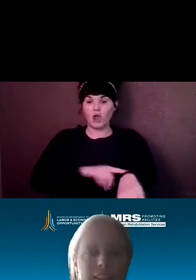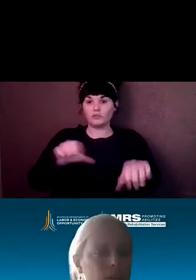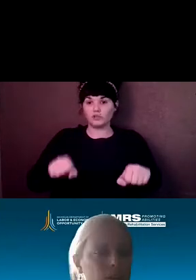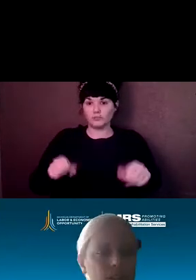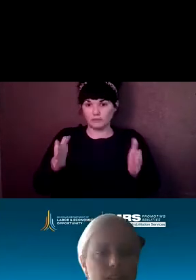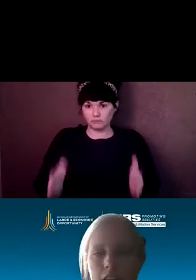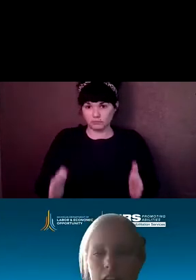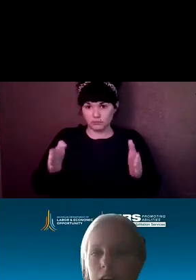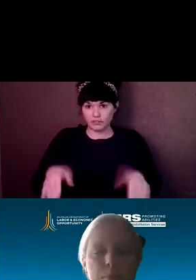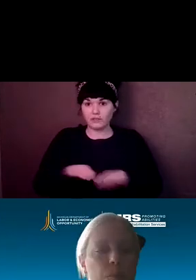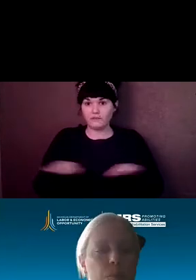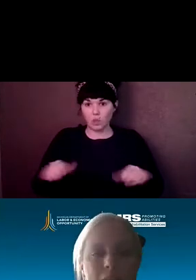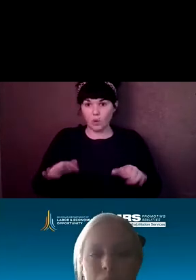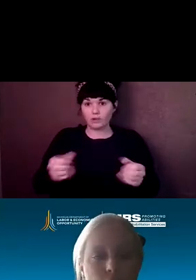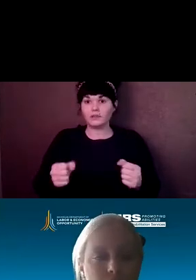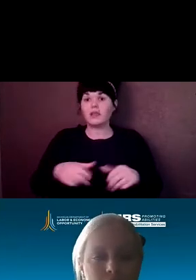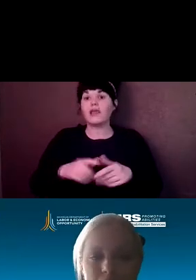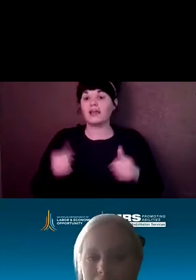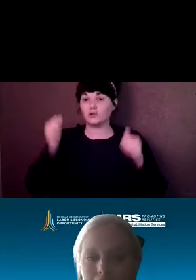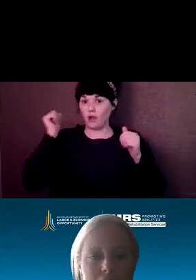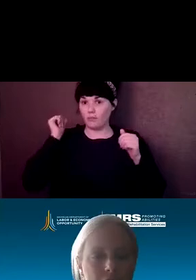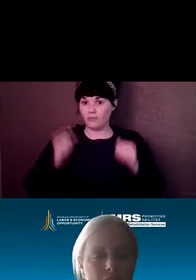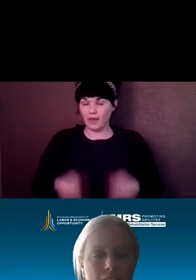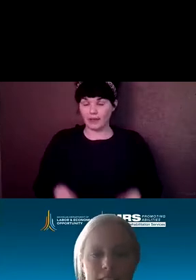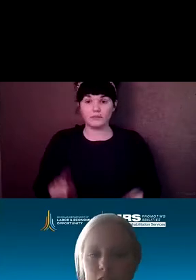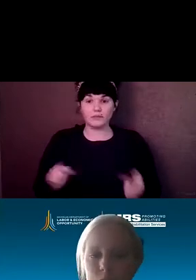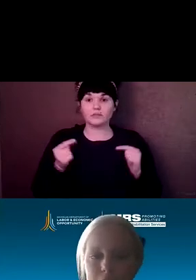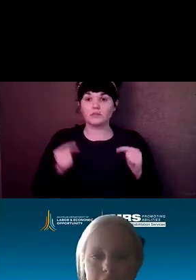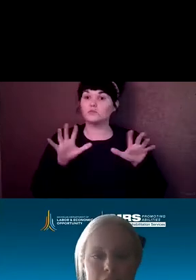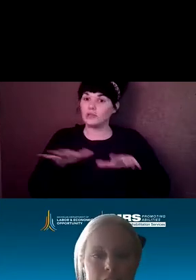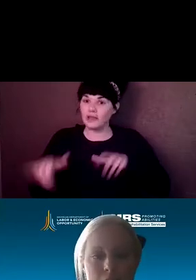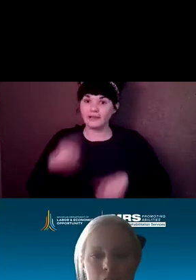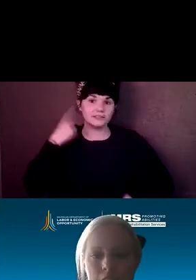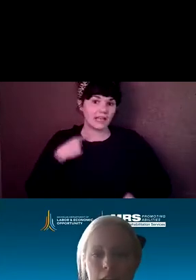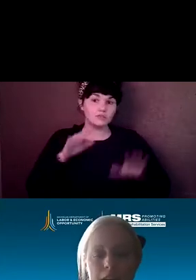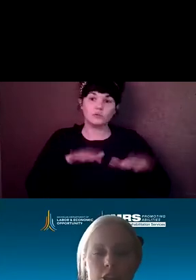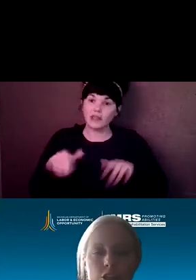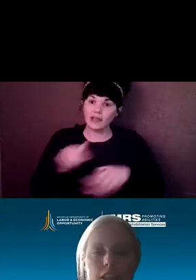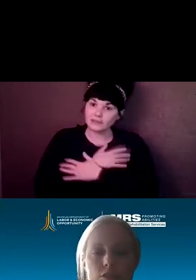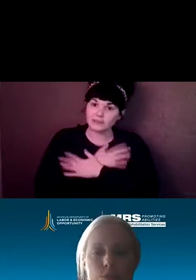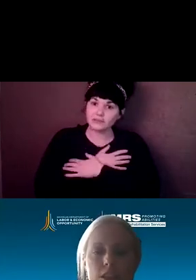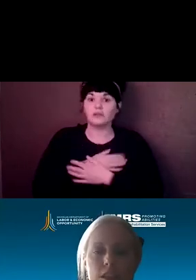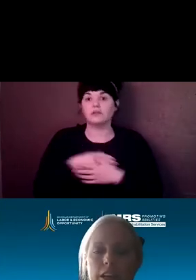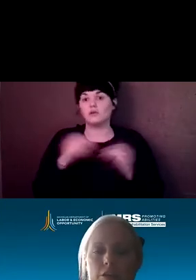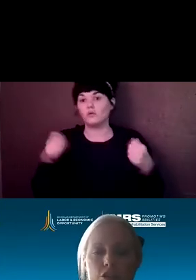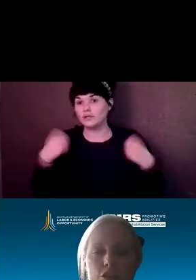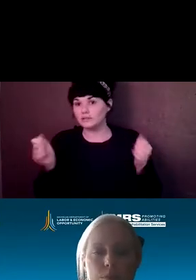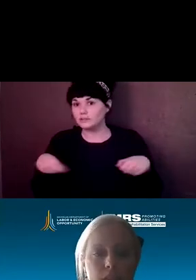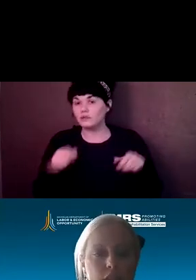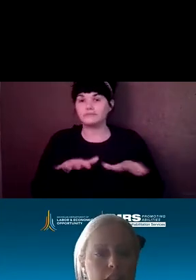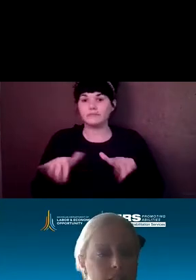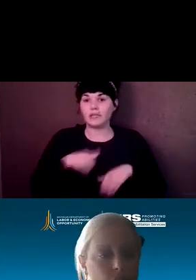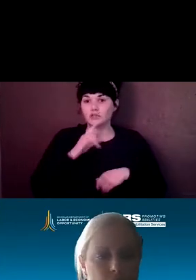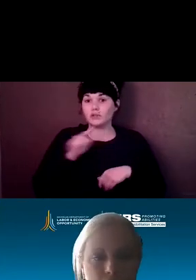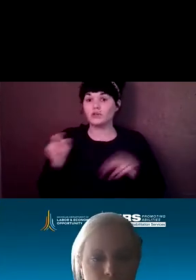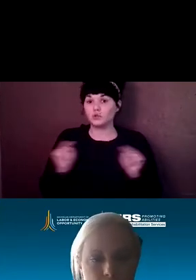Relax those upper back muscles, neck, relax the wrists, and make sure that those wrists are in a neutral position.